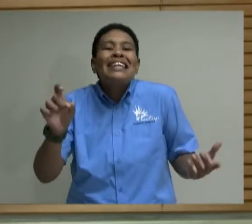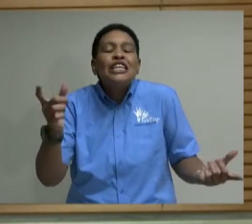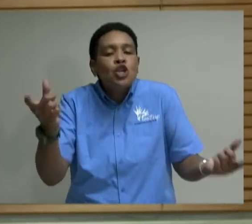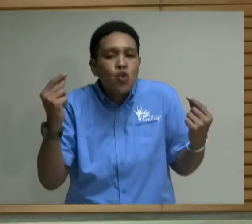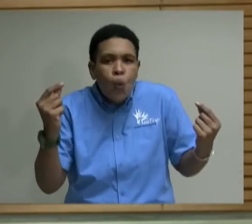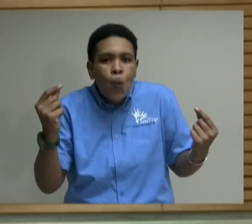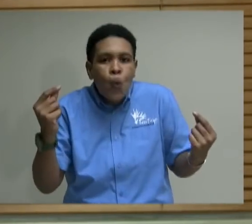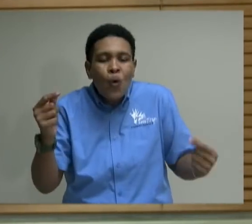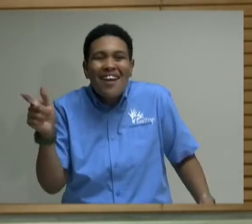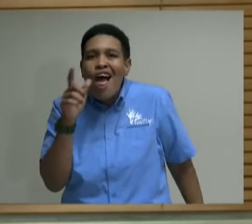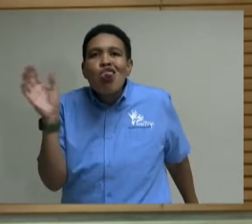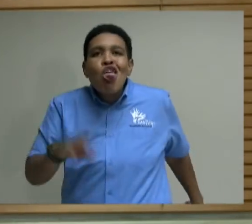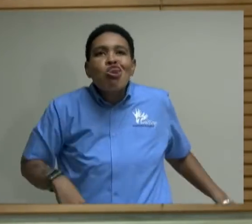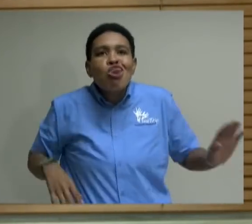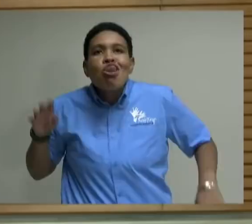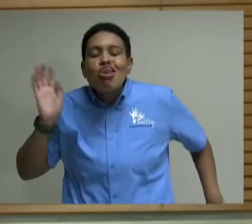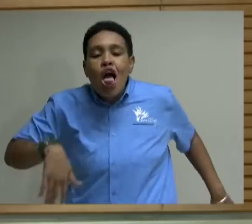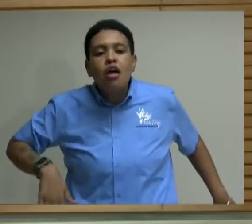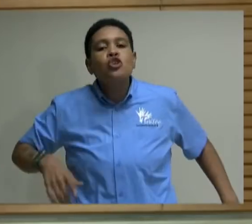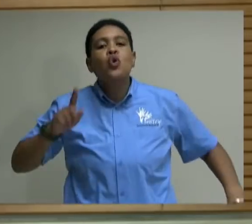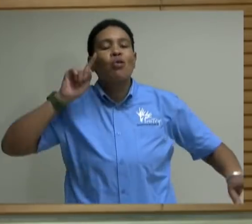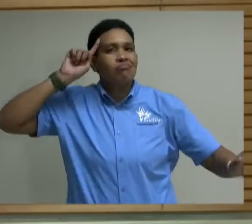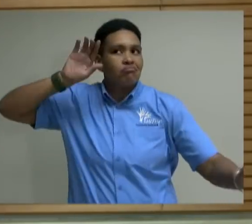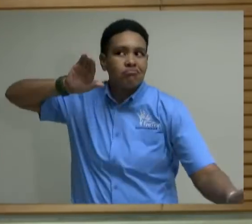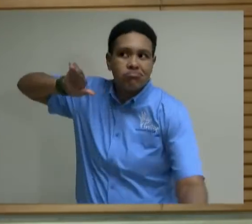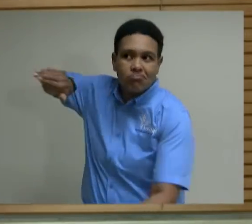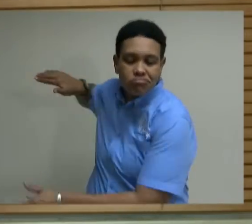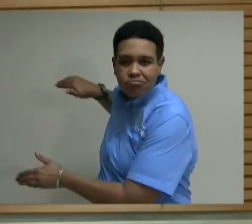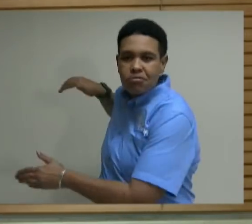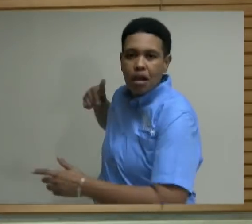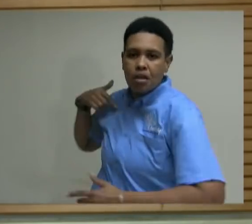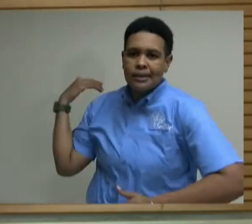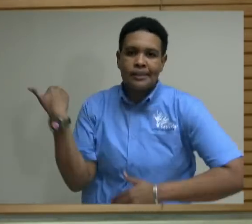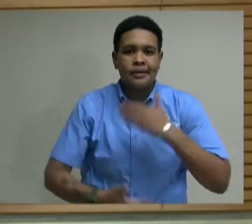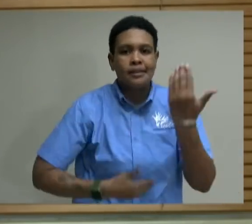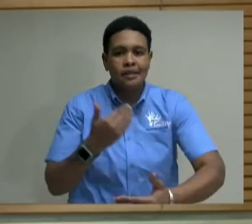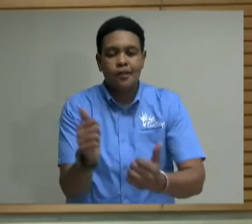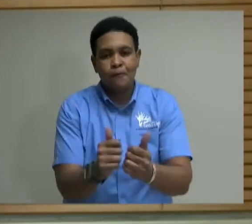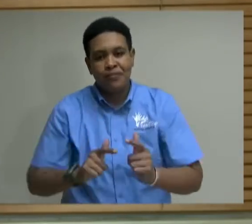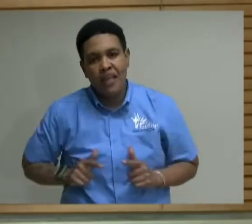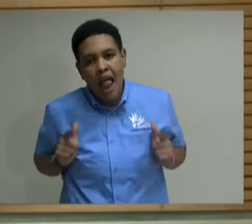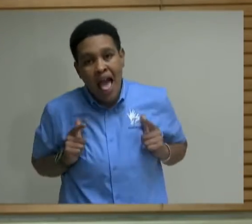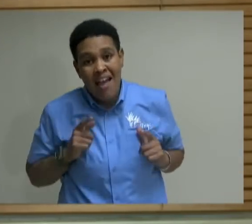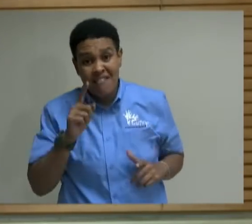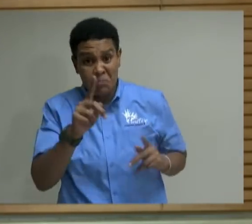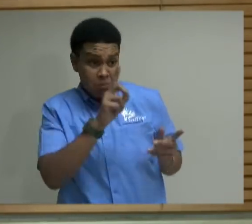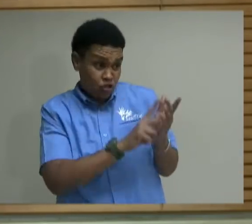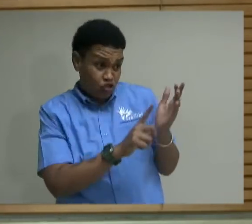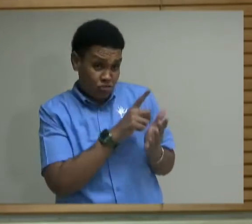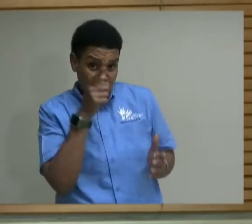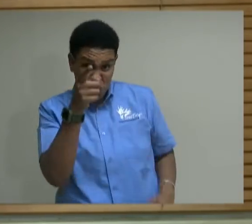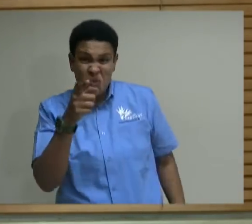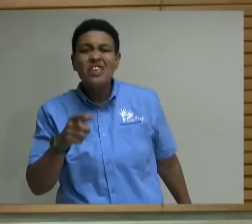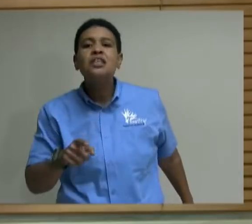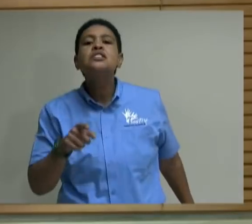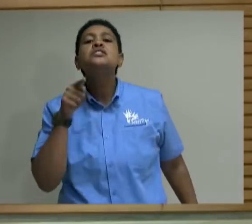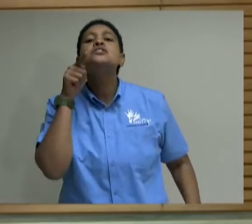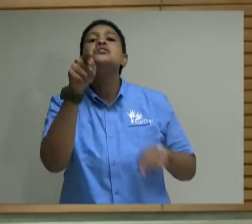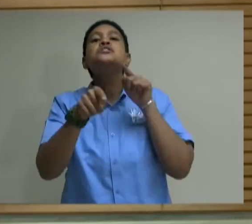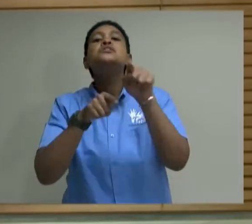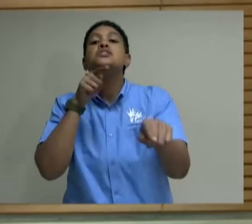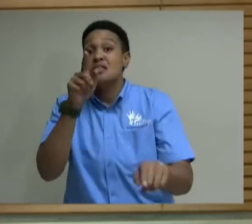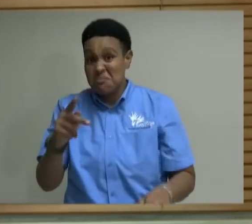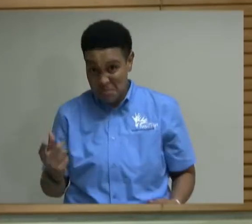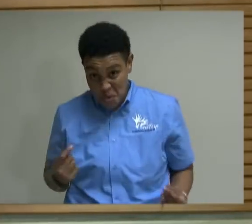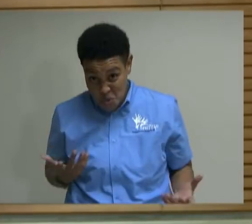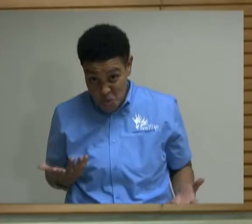done so that we can get this behind us and move on with life. Were you ever stigmatized at all? Stigma has been a big part